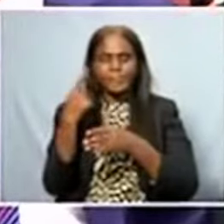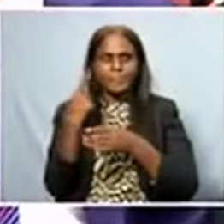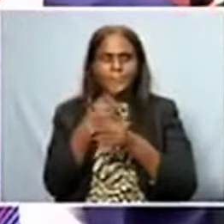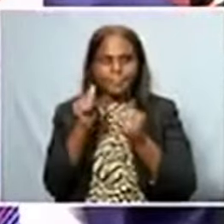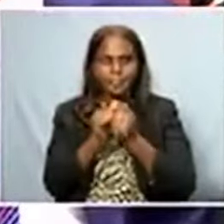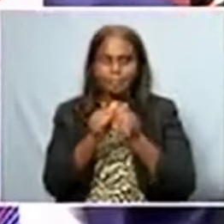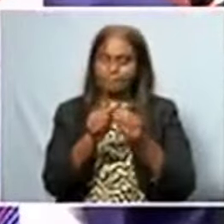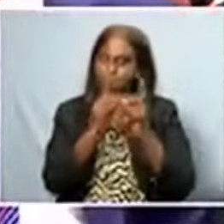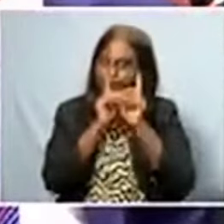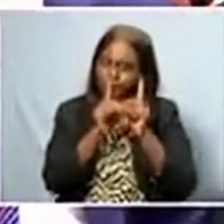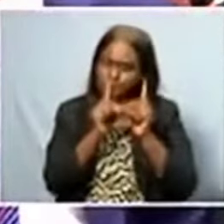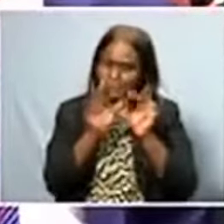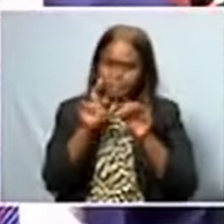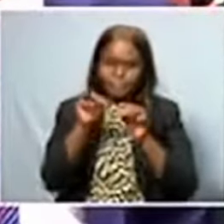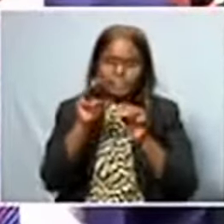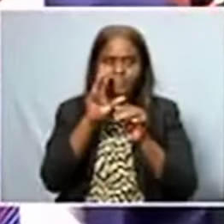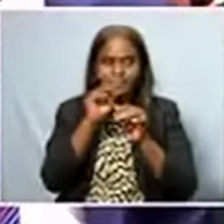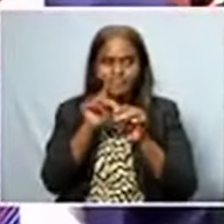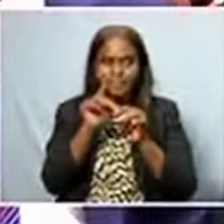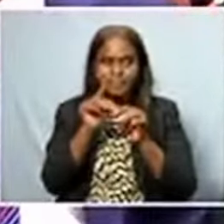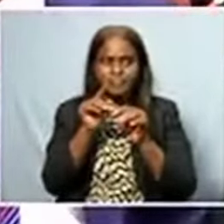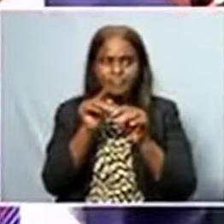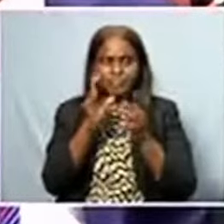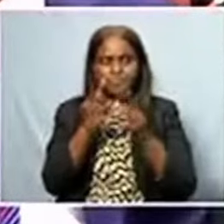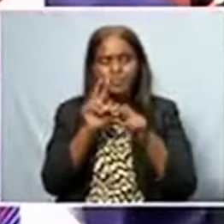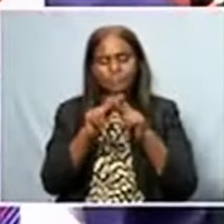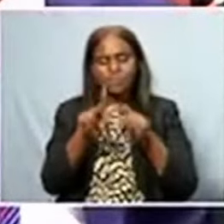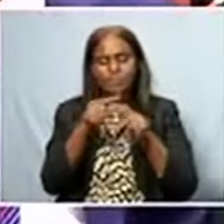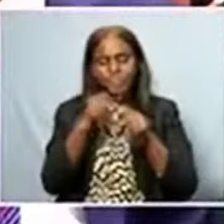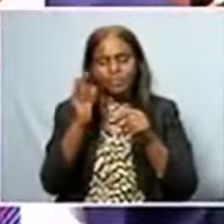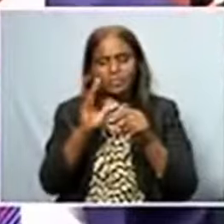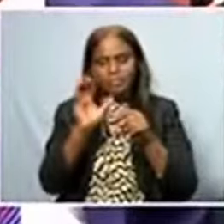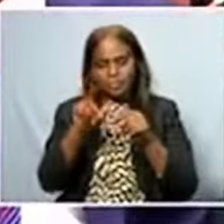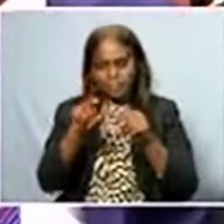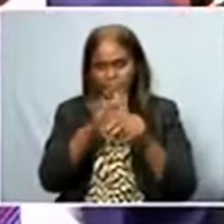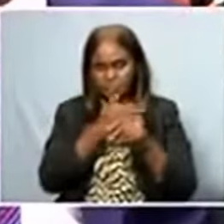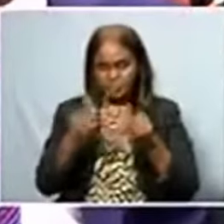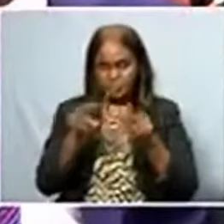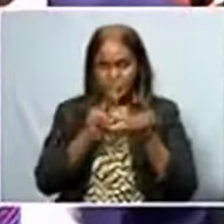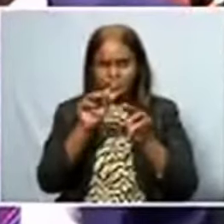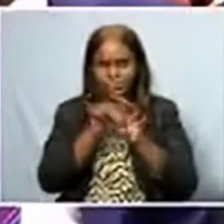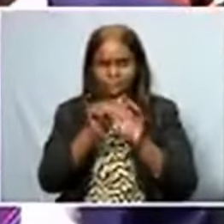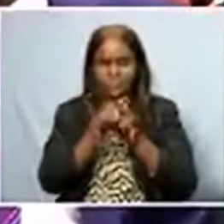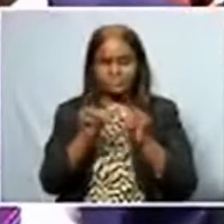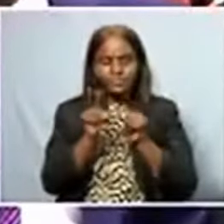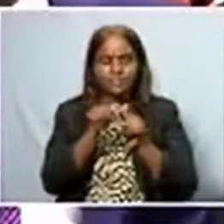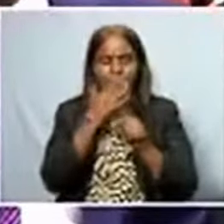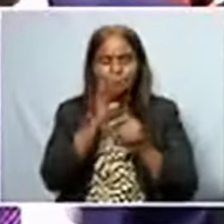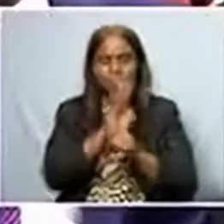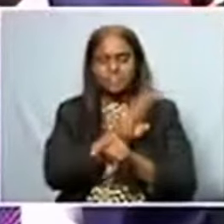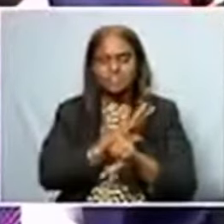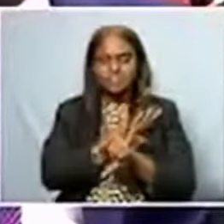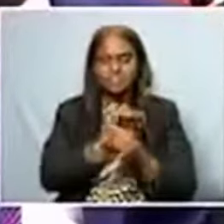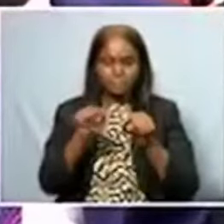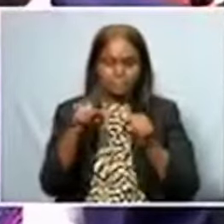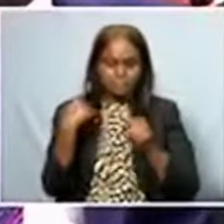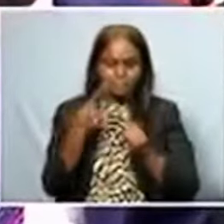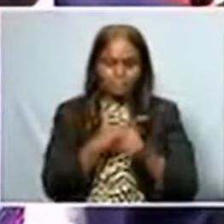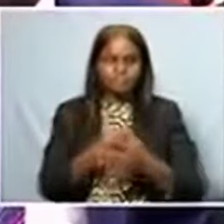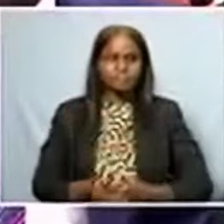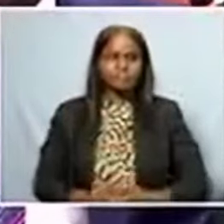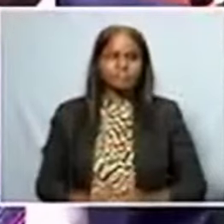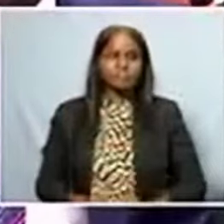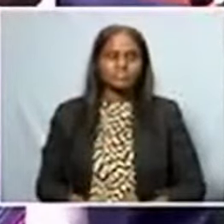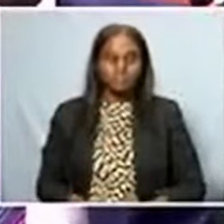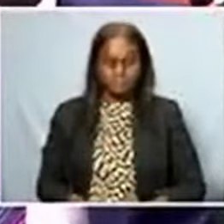with dispatch. Mr. Speaker, Mr. Chairman, I need your serious ruling on this unbecoming behavior on the floor of this House. I